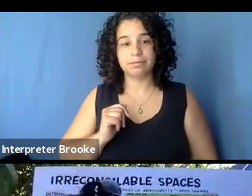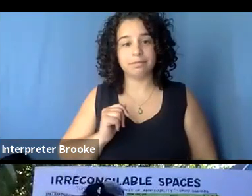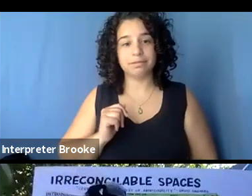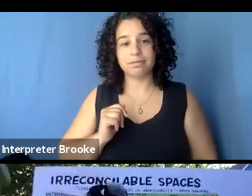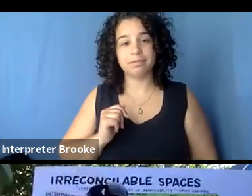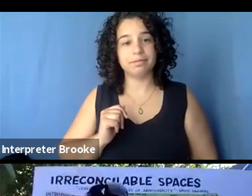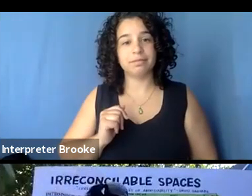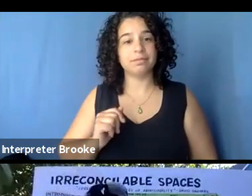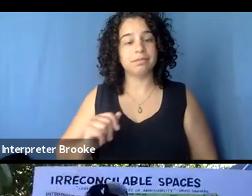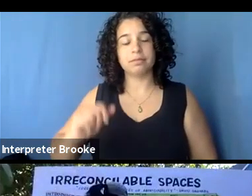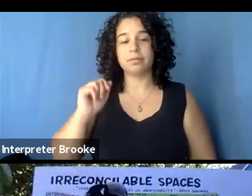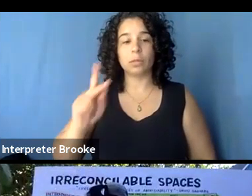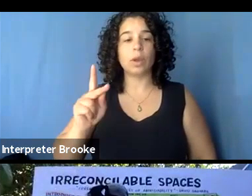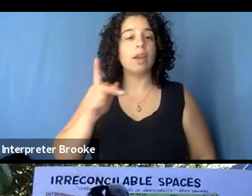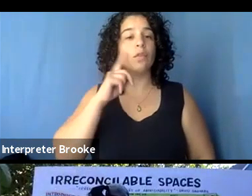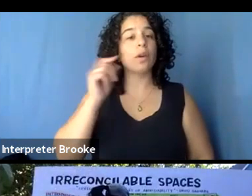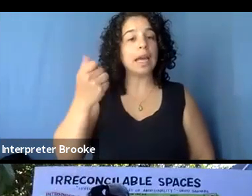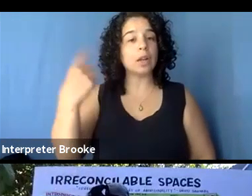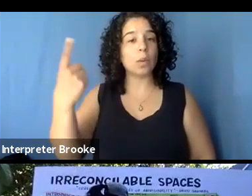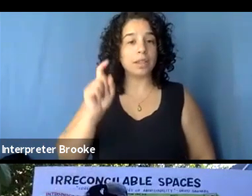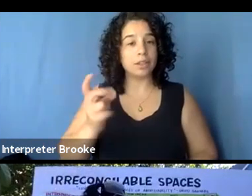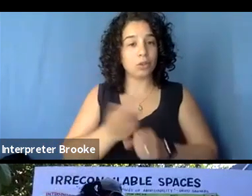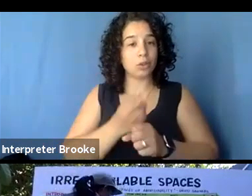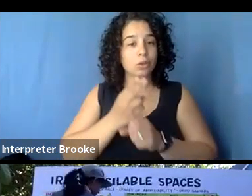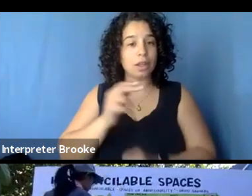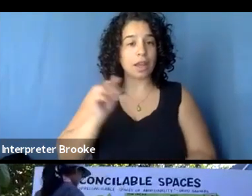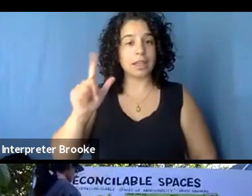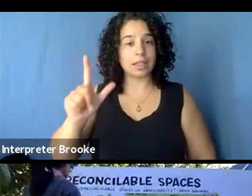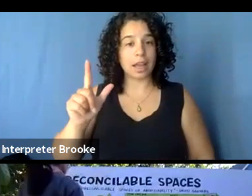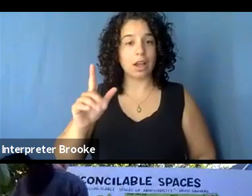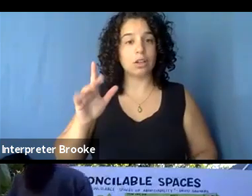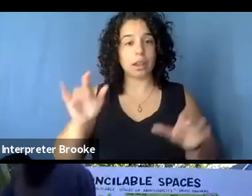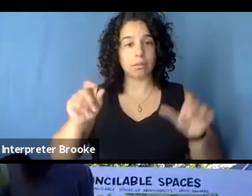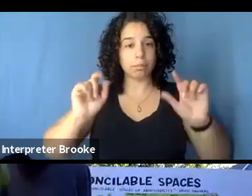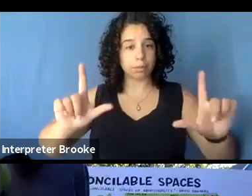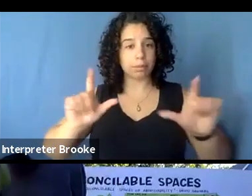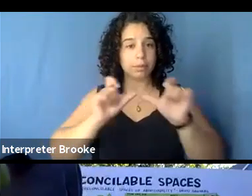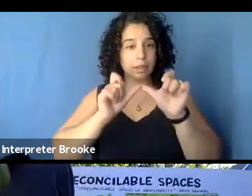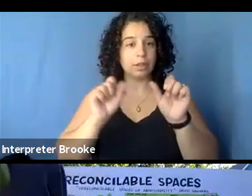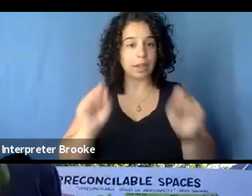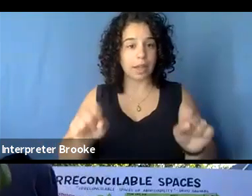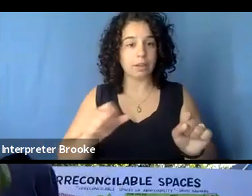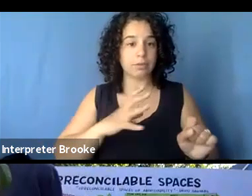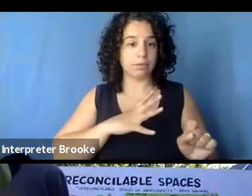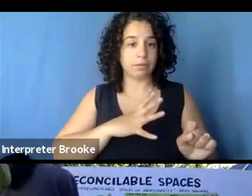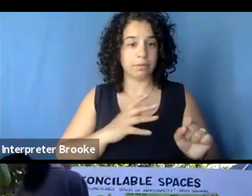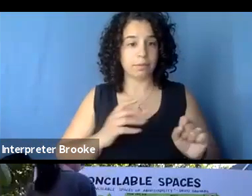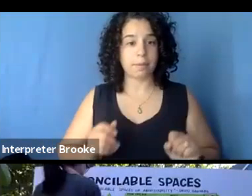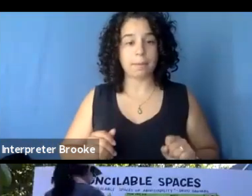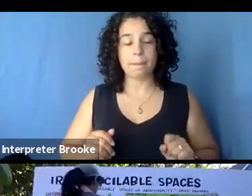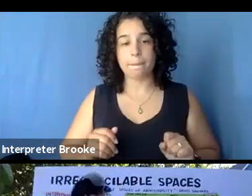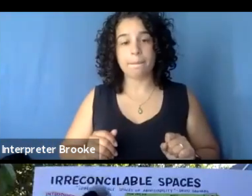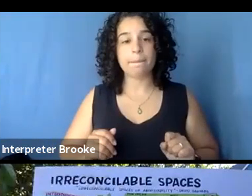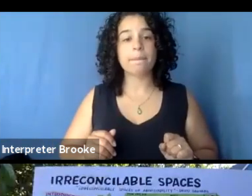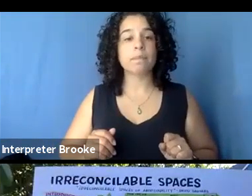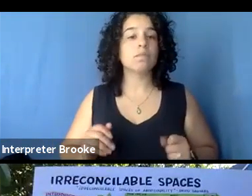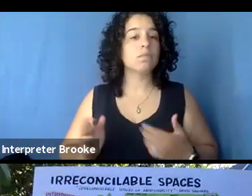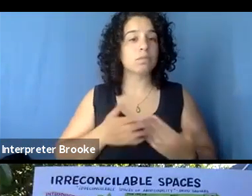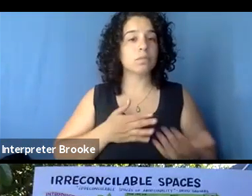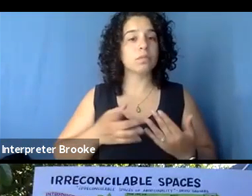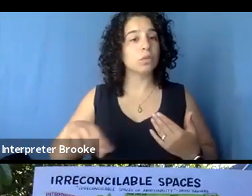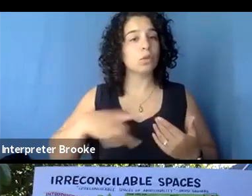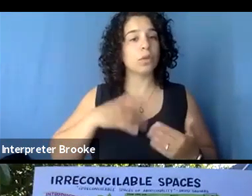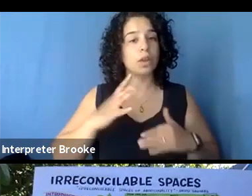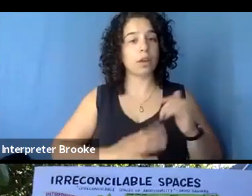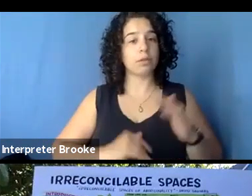Well, again, if ASL users want to stay on this screen, that's fine too. You know, I mean, it's however... it's